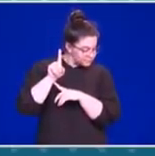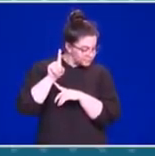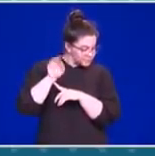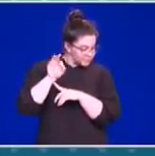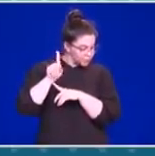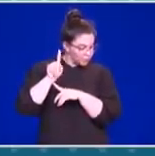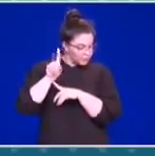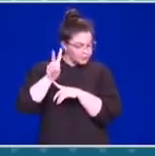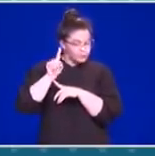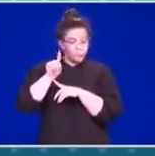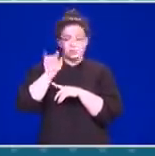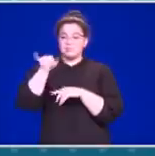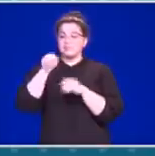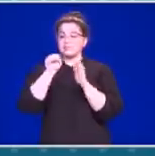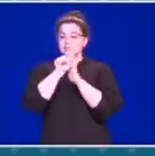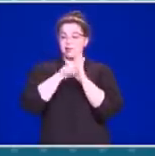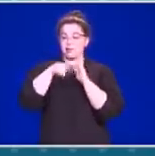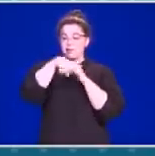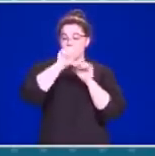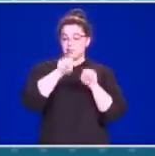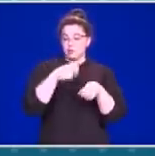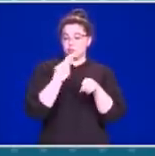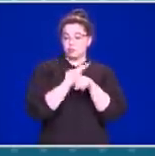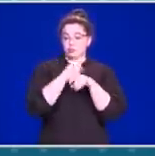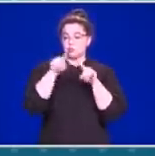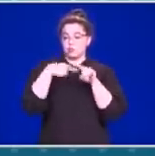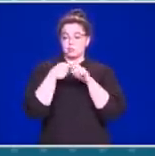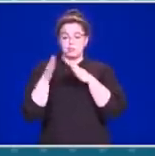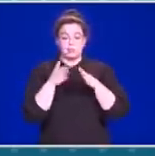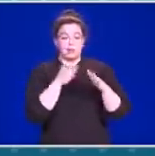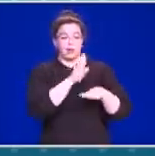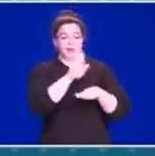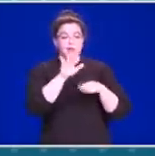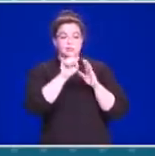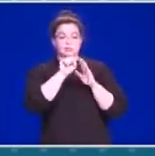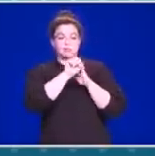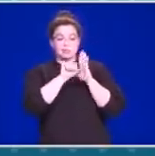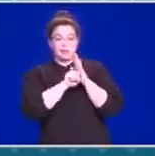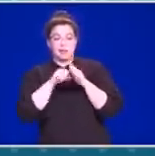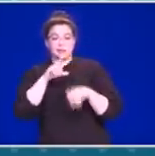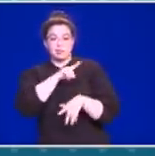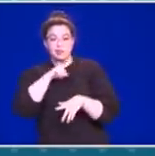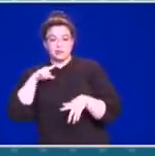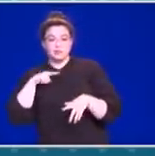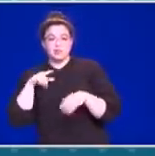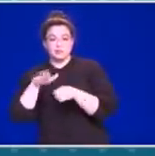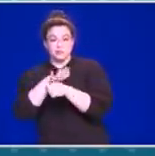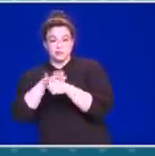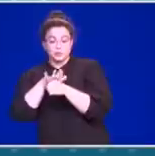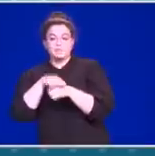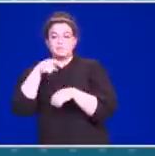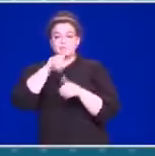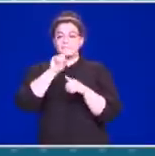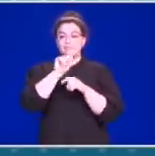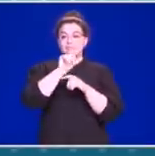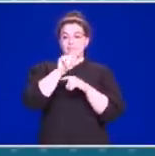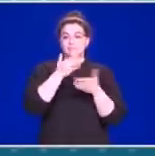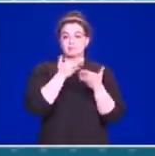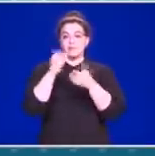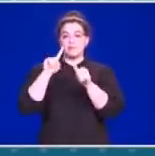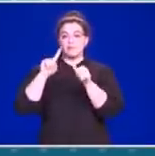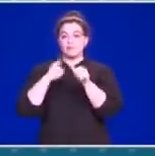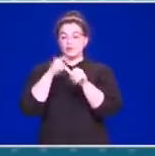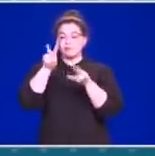may choose to use in redrawing their state legislative and congressional districts. These data provide the first look at